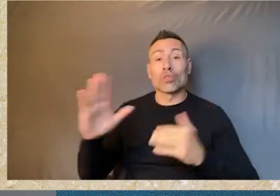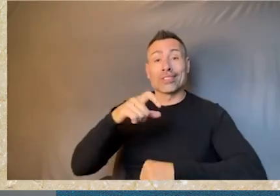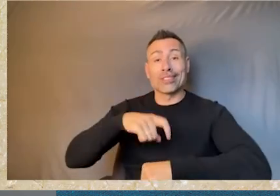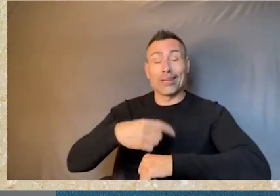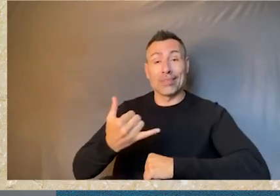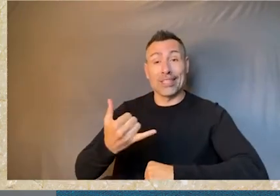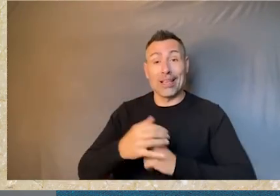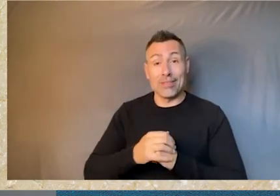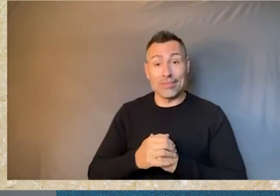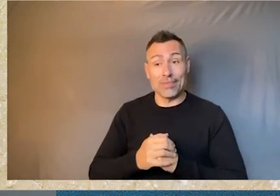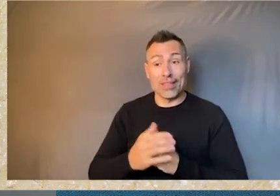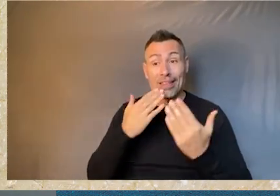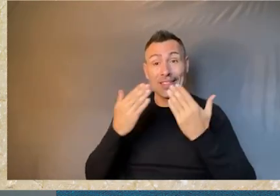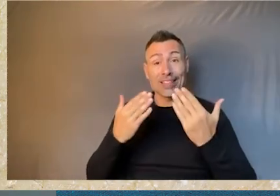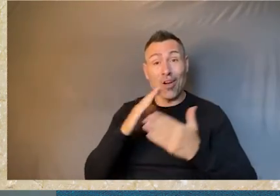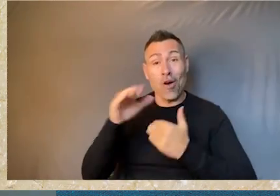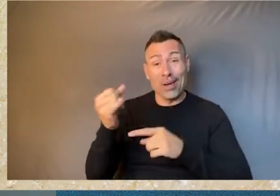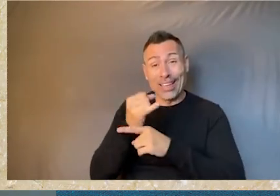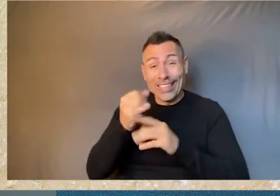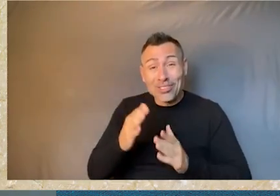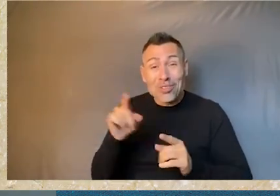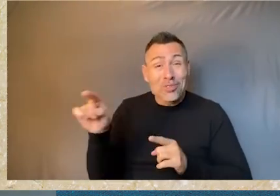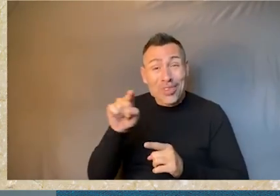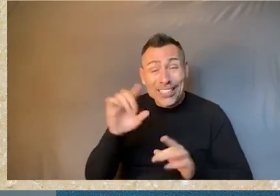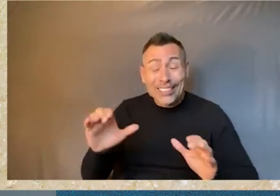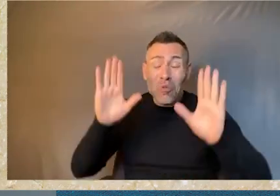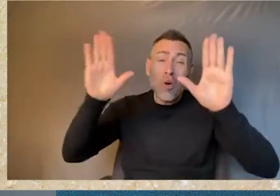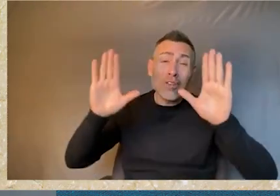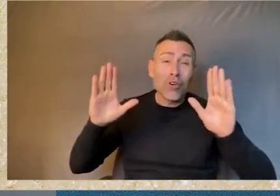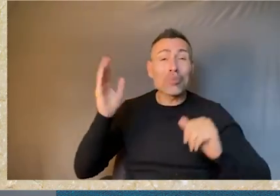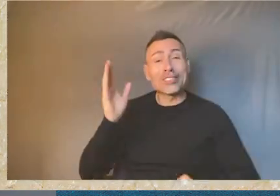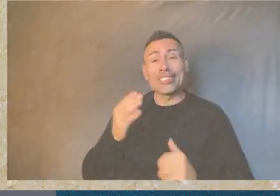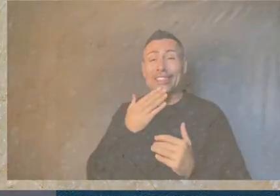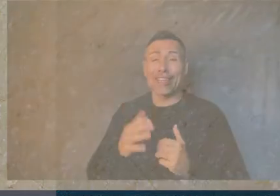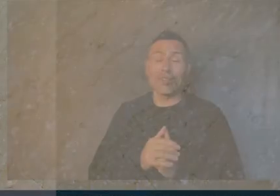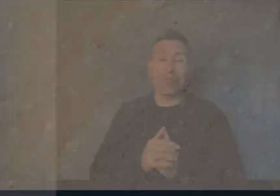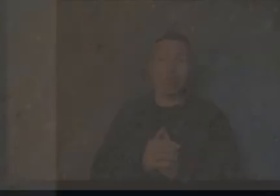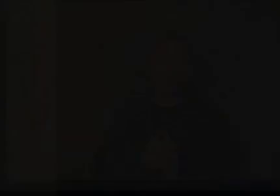today. And thanks all my interns. You guys did awesome presenting. Thank you.